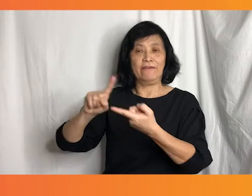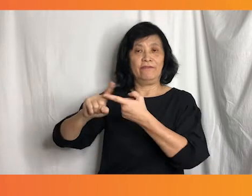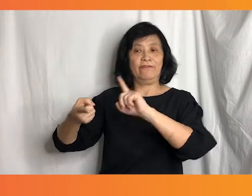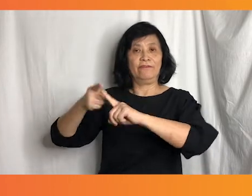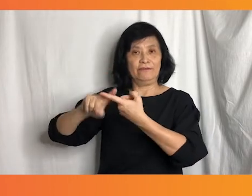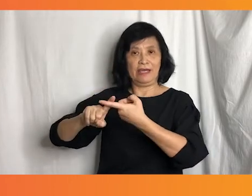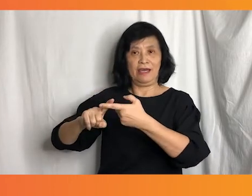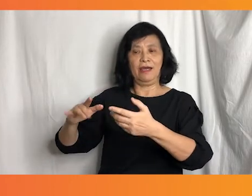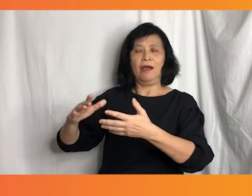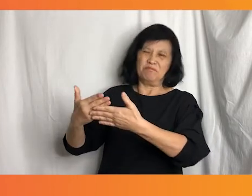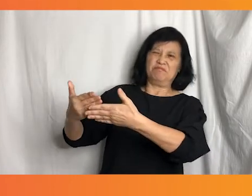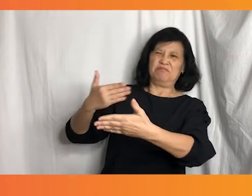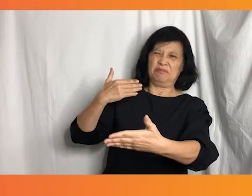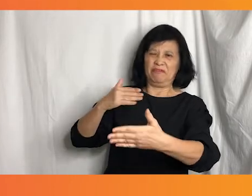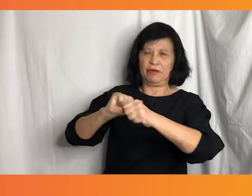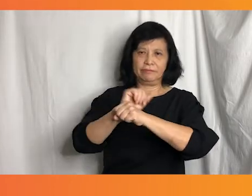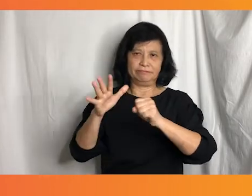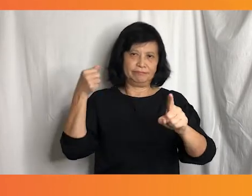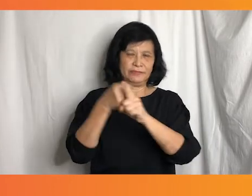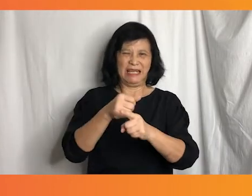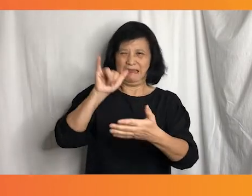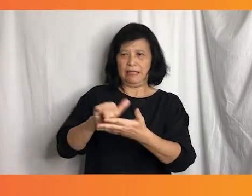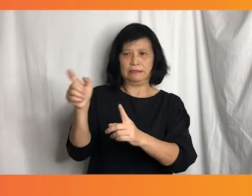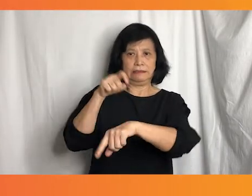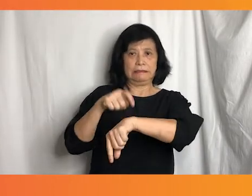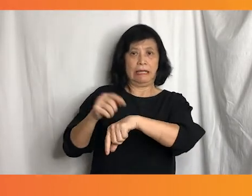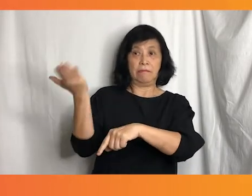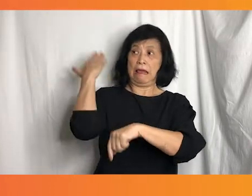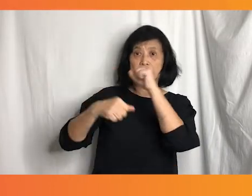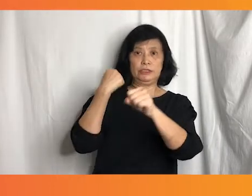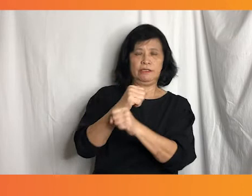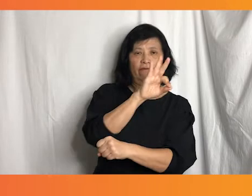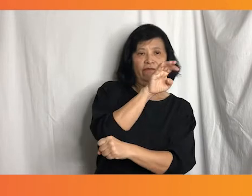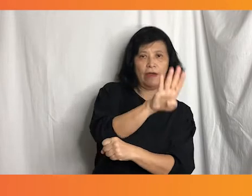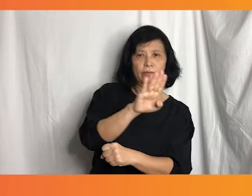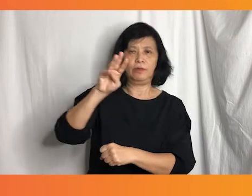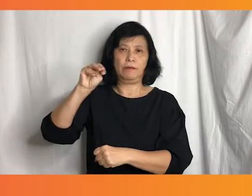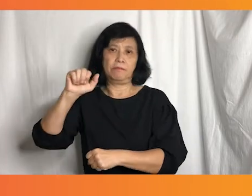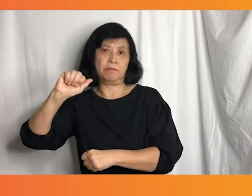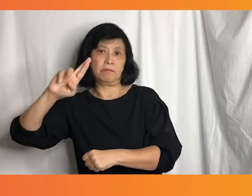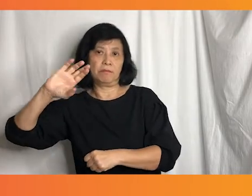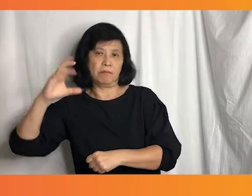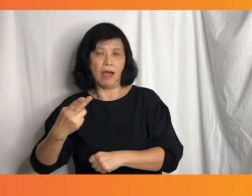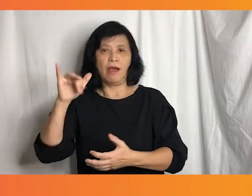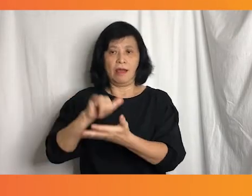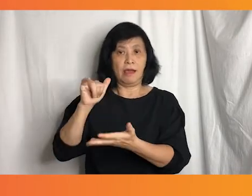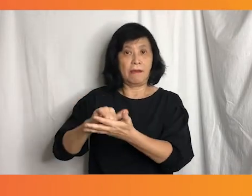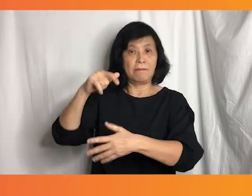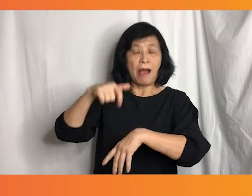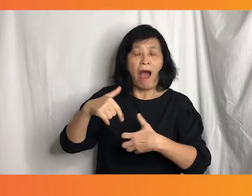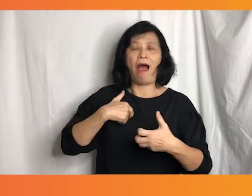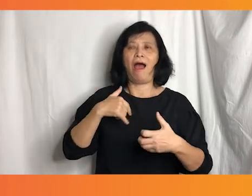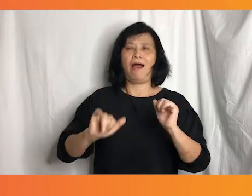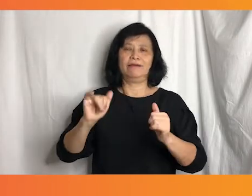to join them. That was before we went into a circuit breaker. That was in January, February period. So as they were playing and they got to understand about